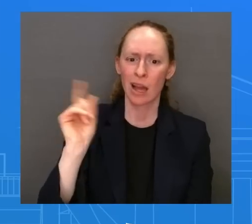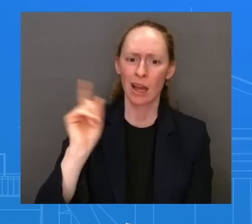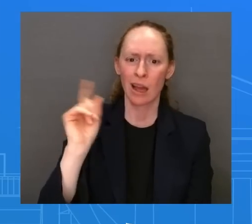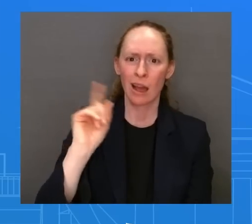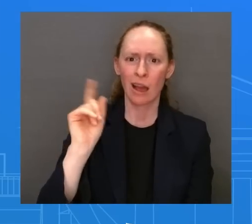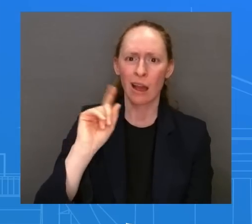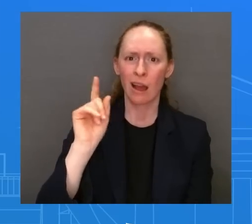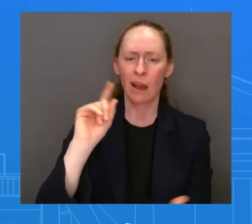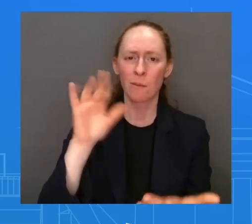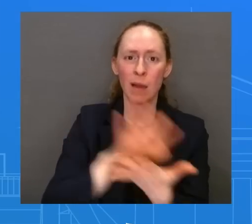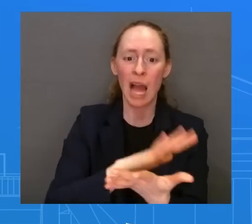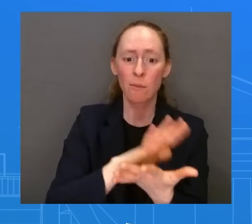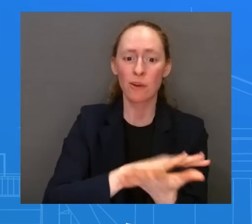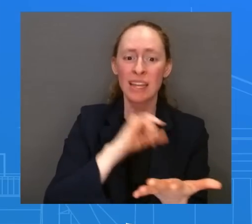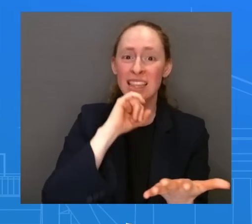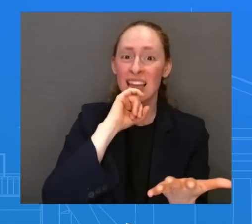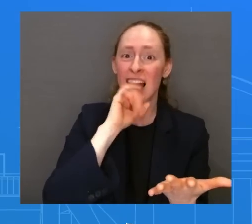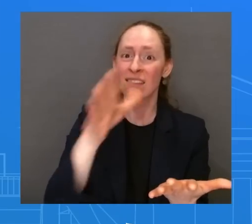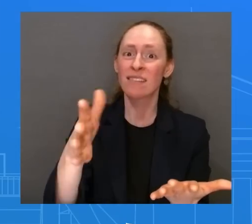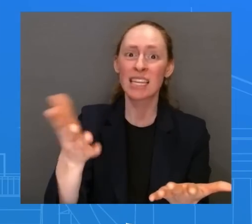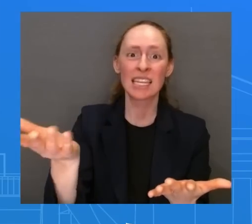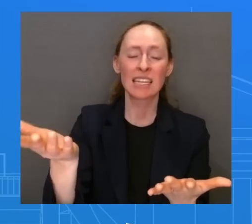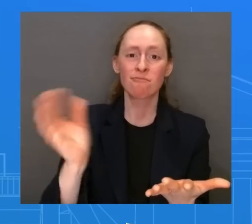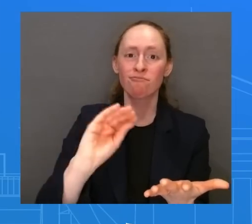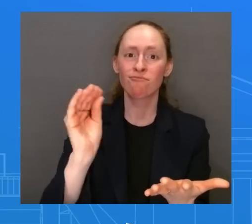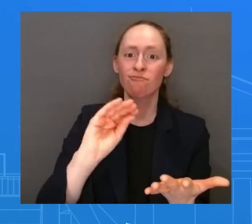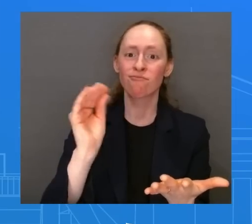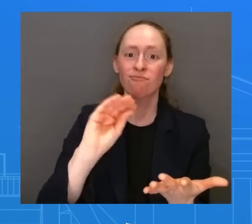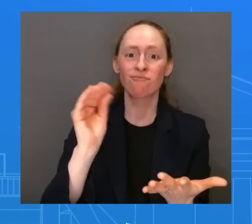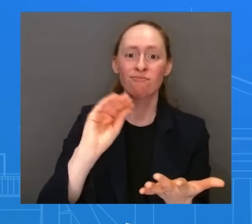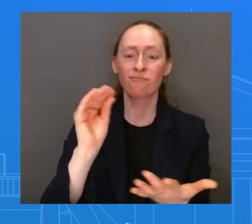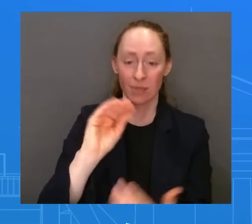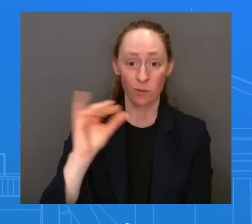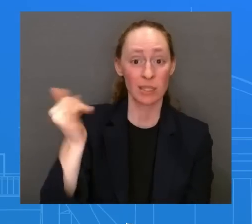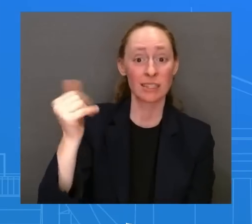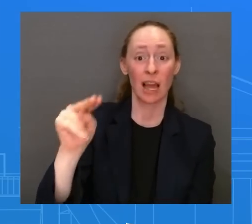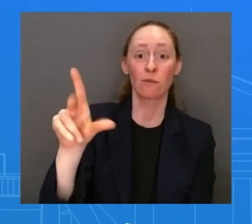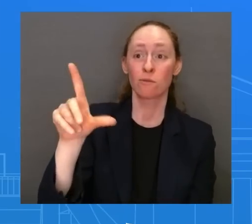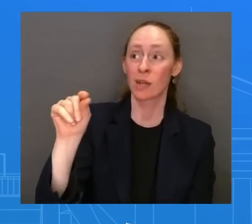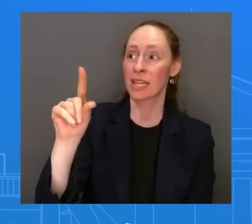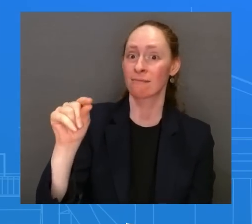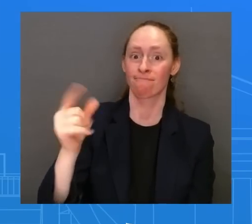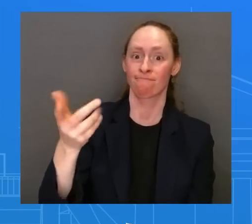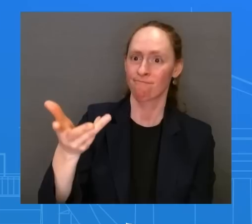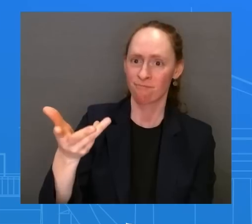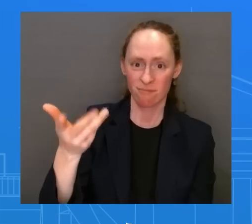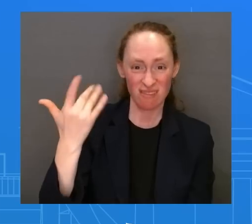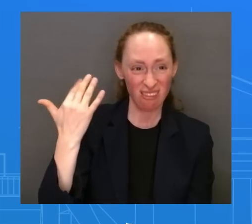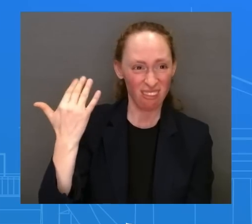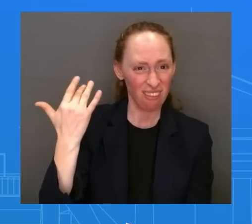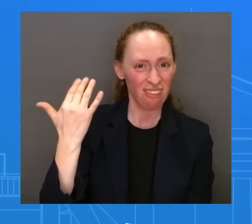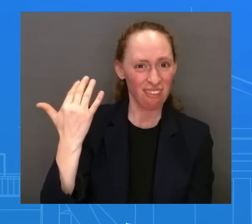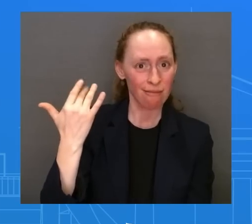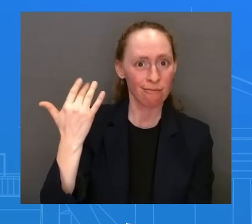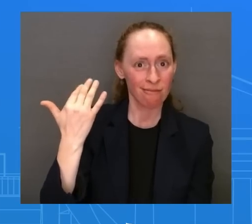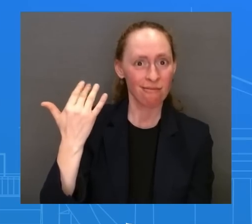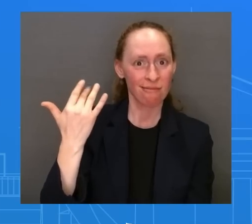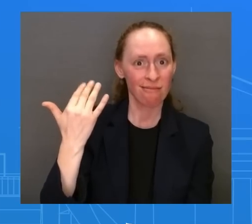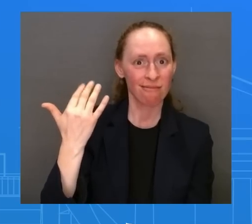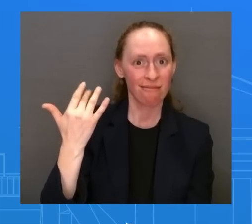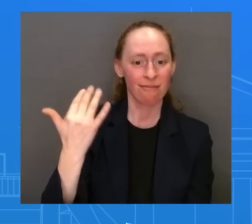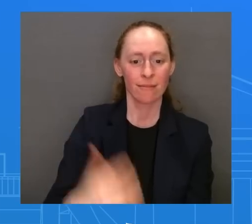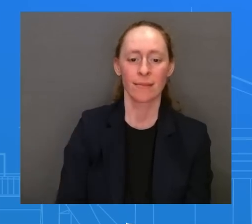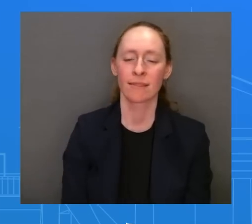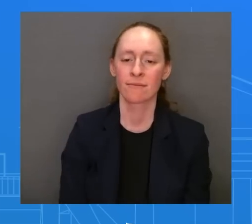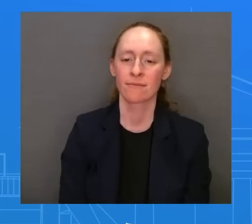January 20th it's all available to you but he shouldn't have had to wait until January 20th to get access to that it would have been better wouldn't it I think for everybody if we